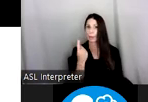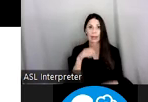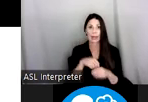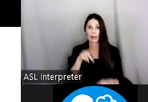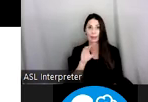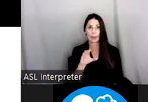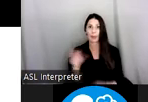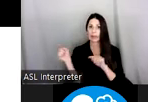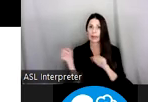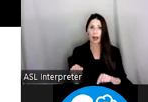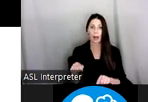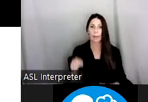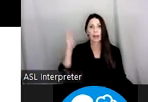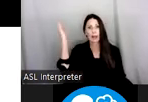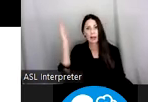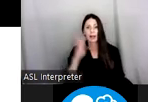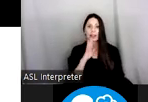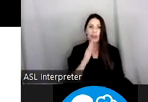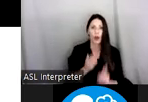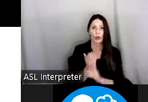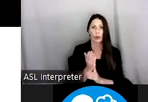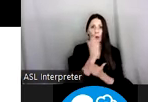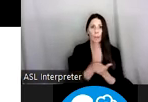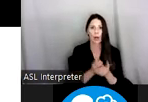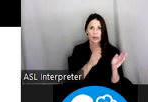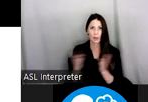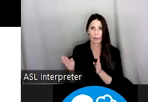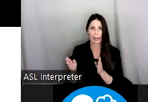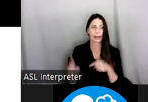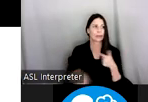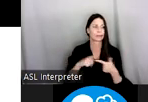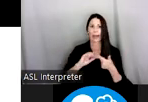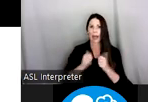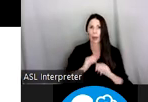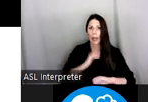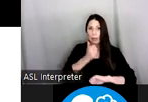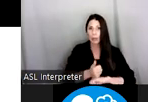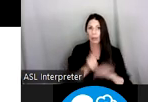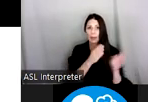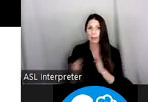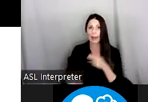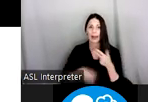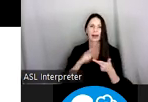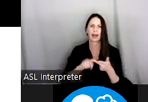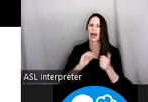talk through pieces of the plan, how we implement the plan, how things should be designed,